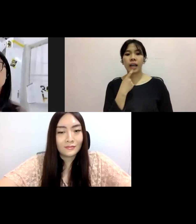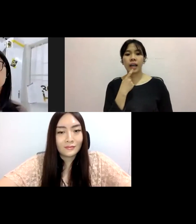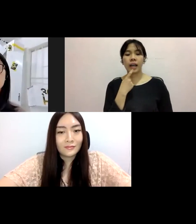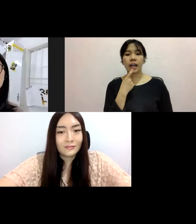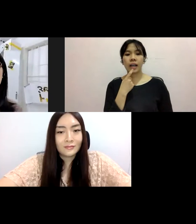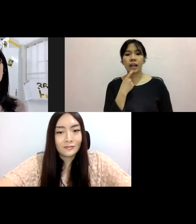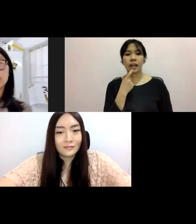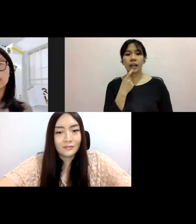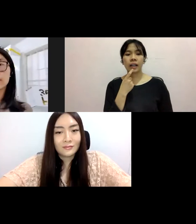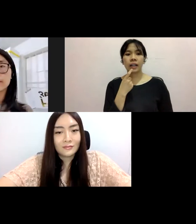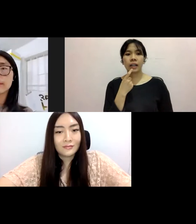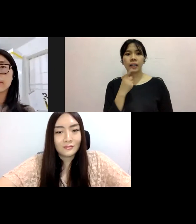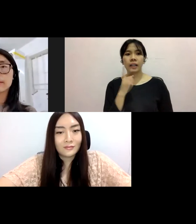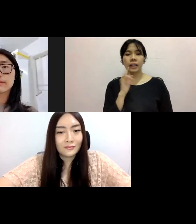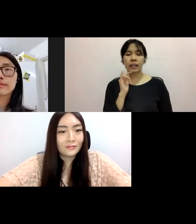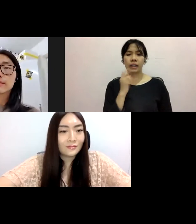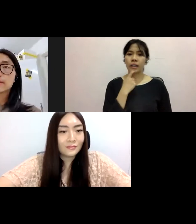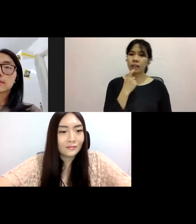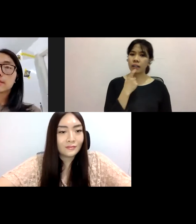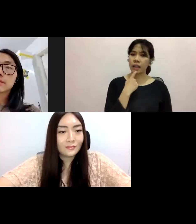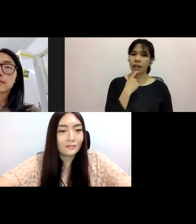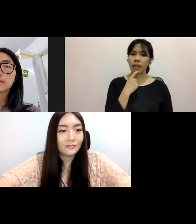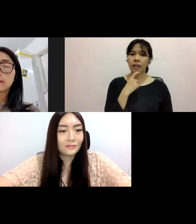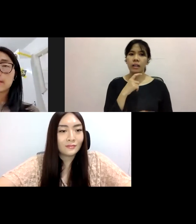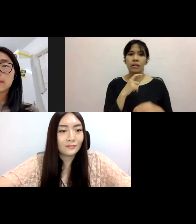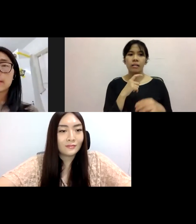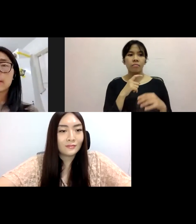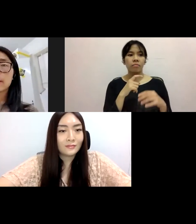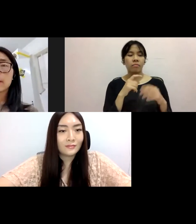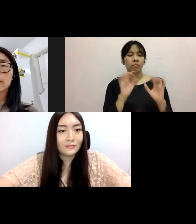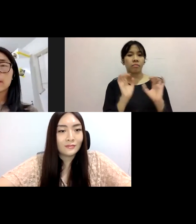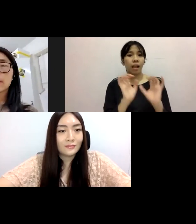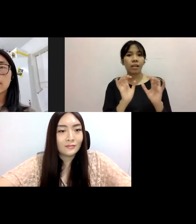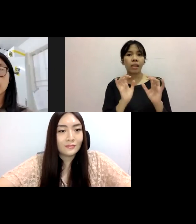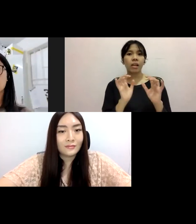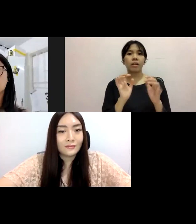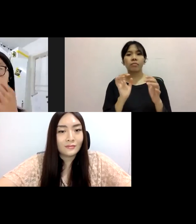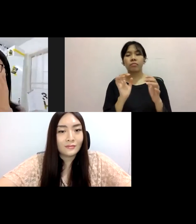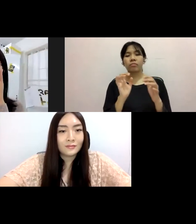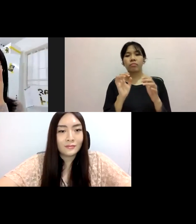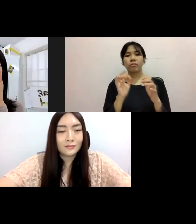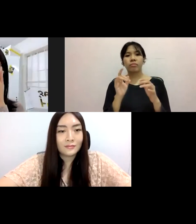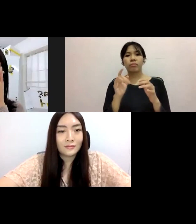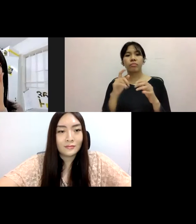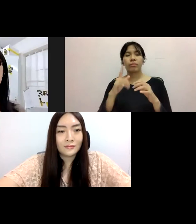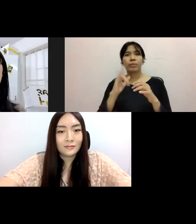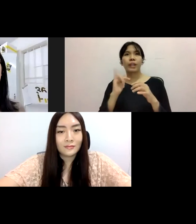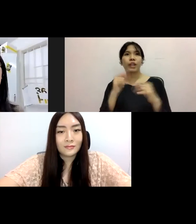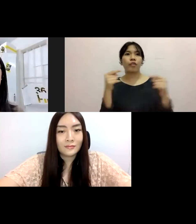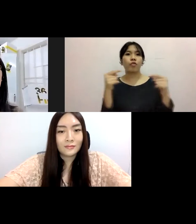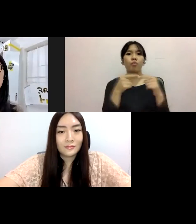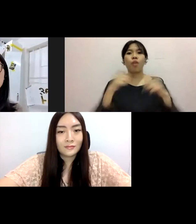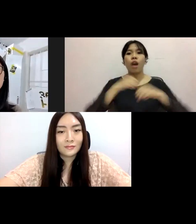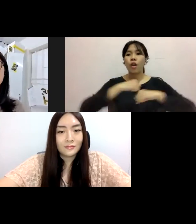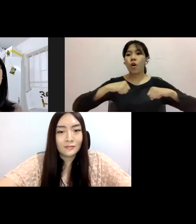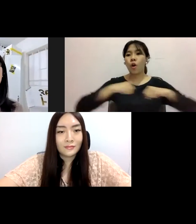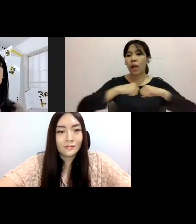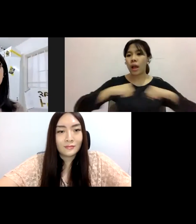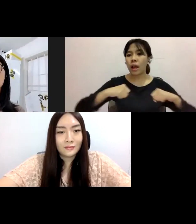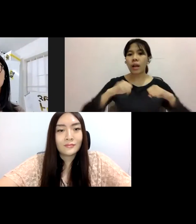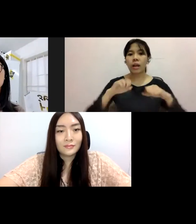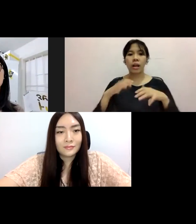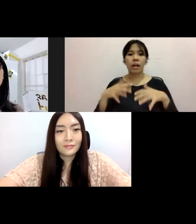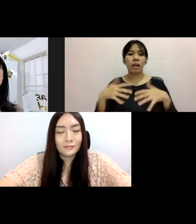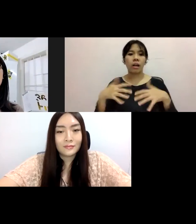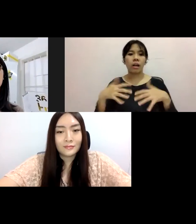connected with sport and how they strongly connected with the homophobia and